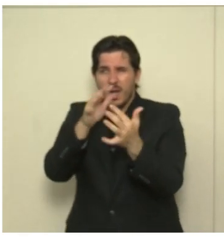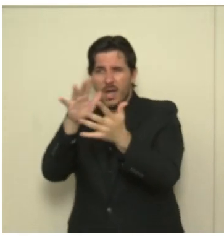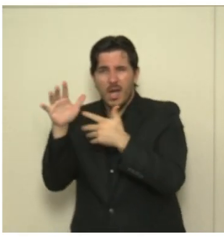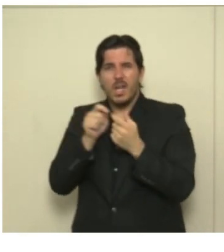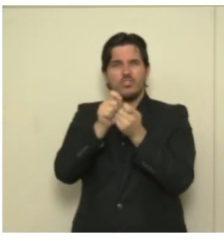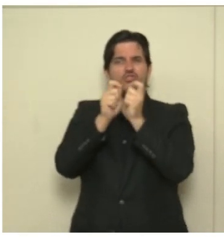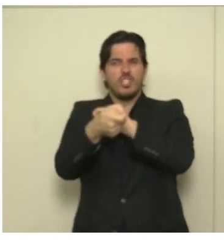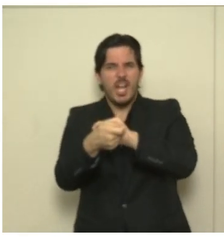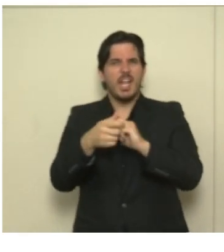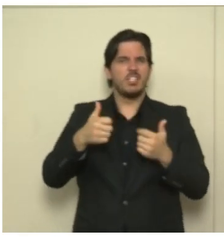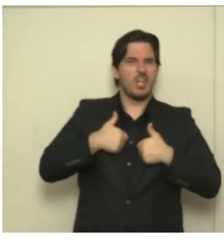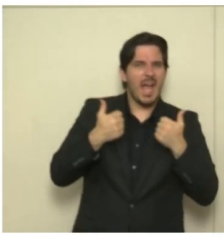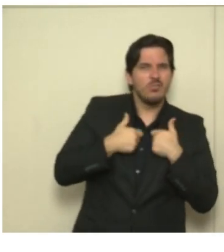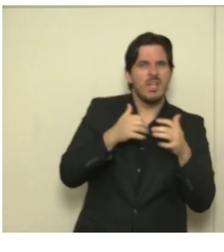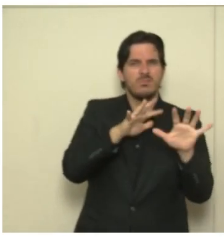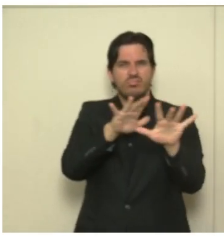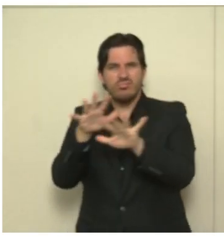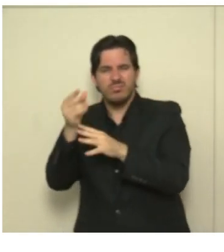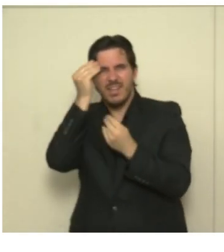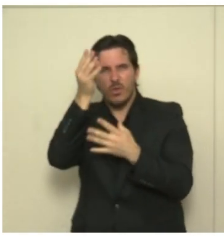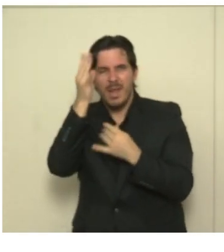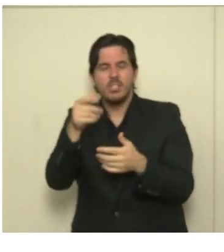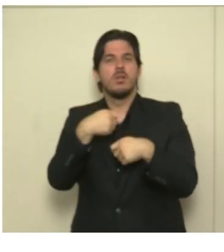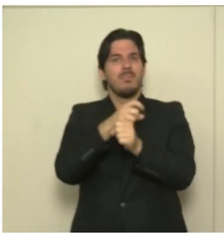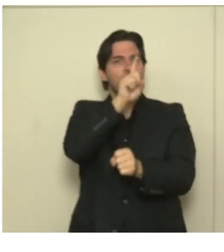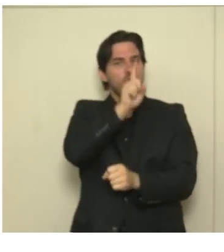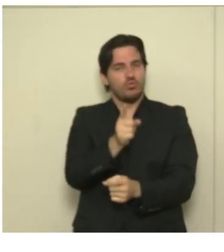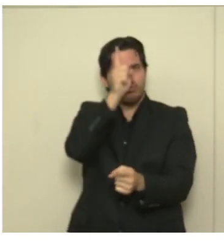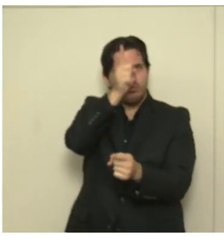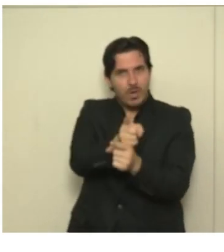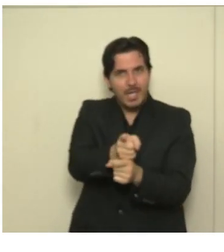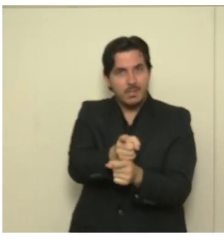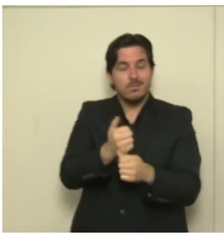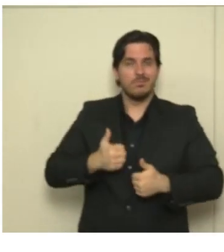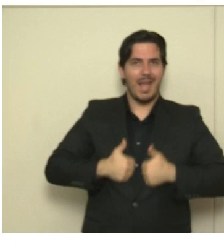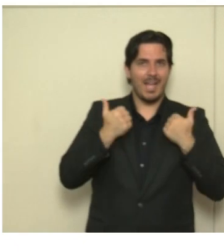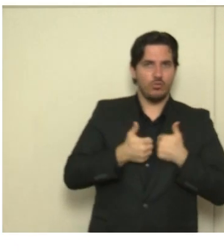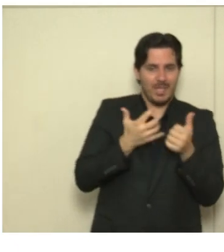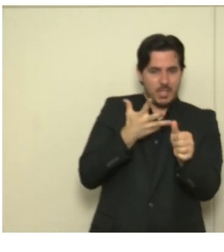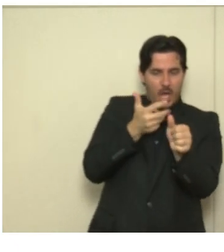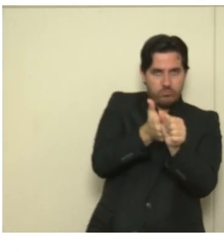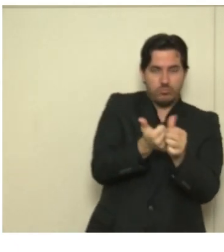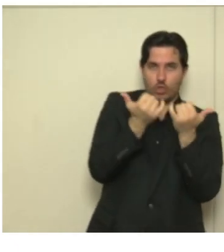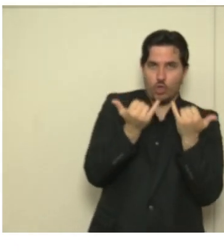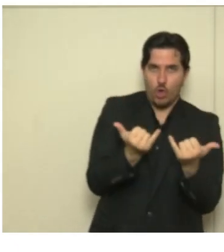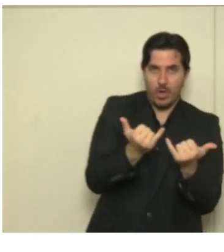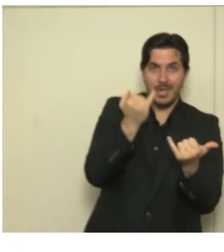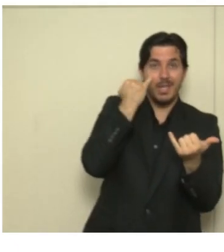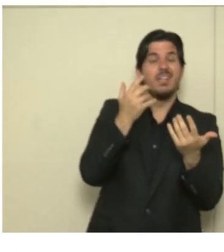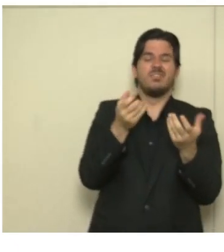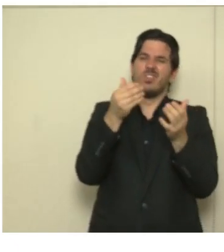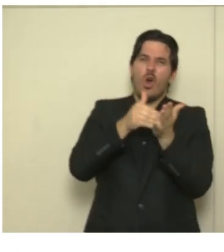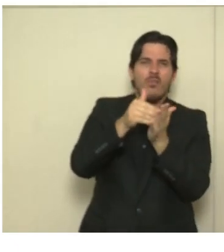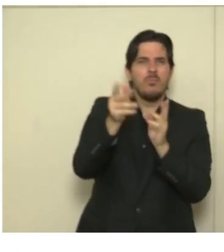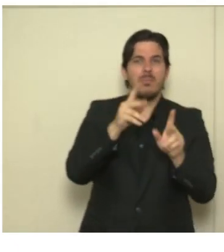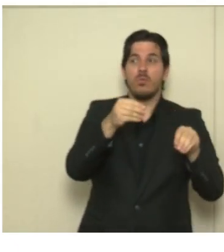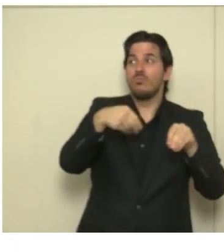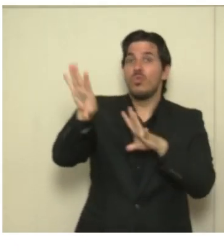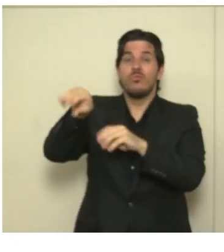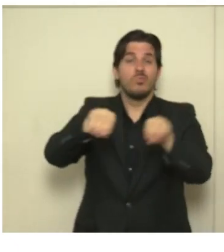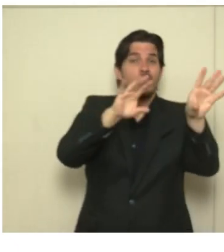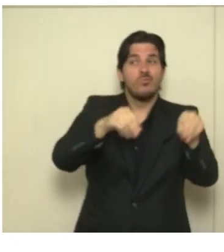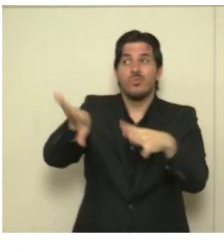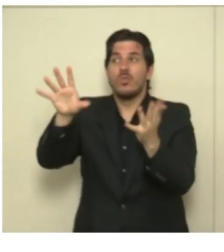check your voter registration. Make sure it's correct. Make sure your address is current. Often we move around and forget to update